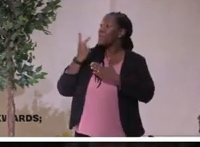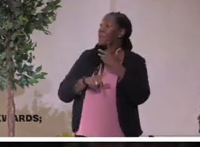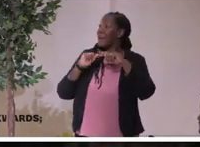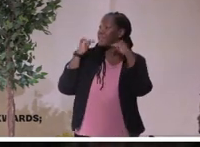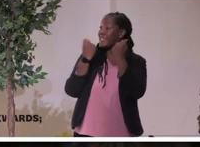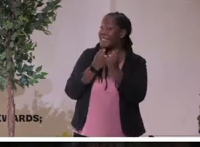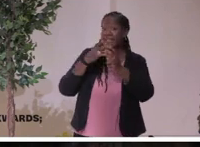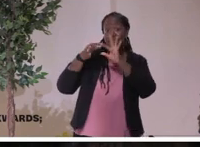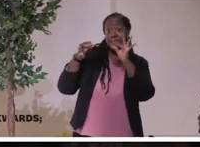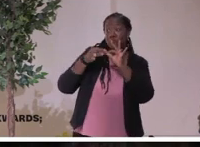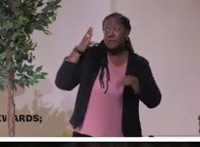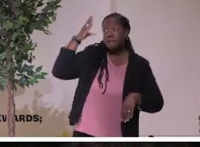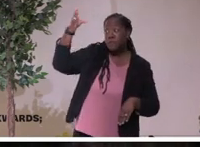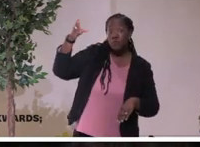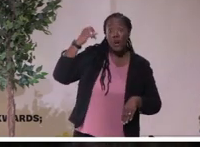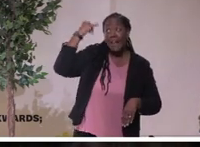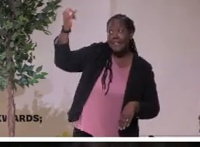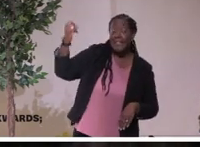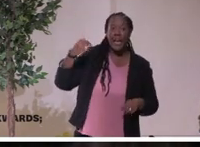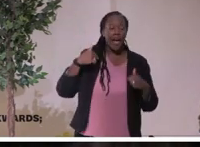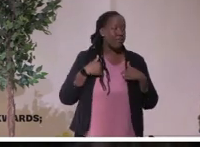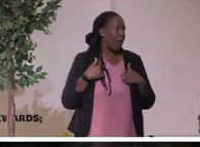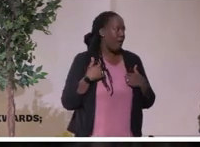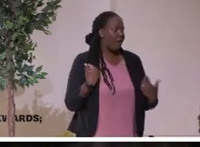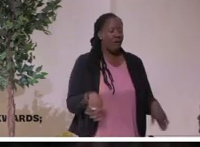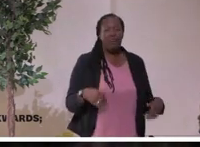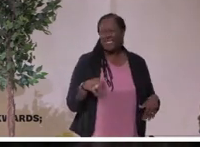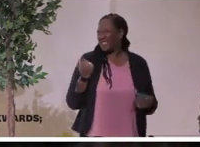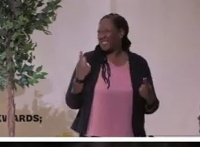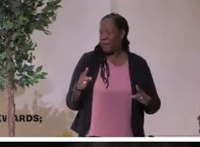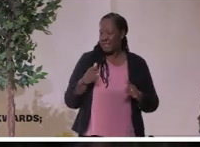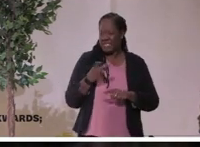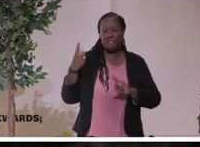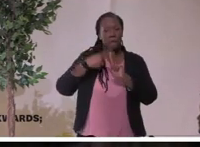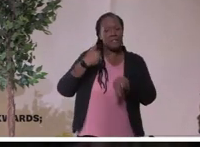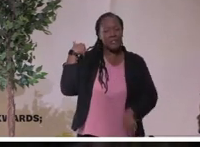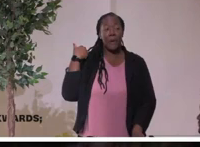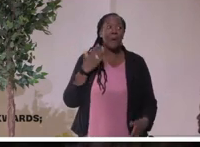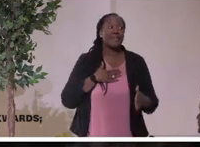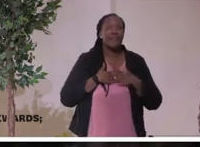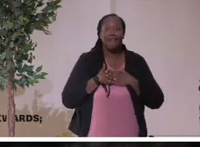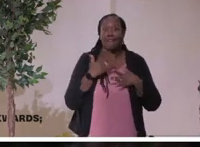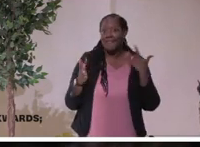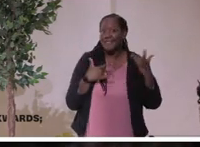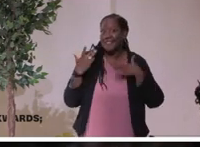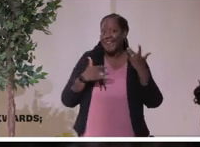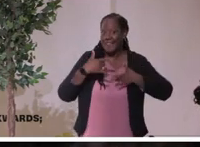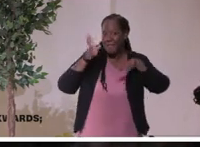me as an idea in their heads, gosh, like a few months ago, I was so excited. I've been looking forward to this